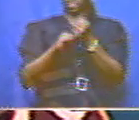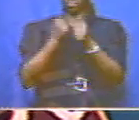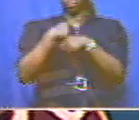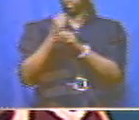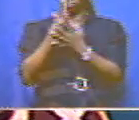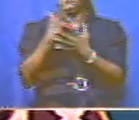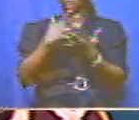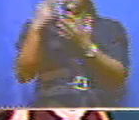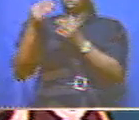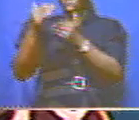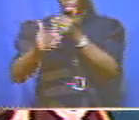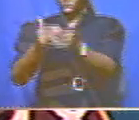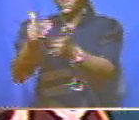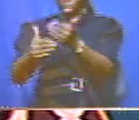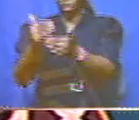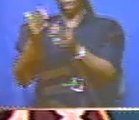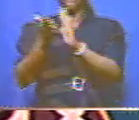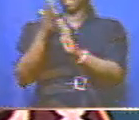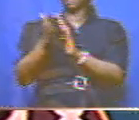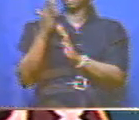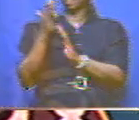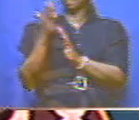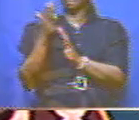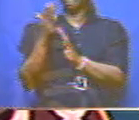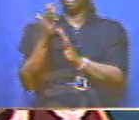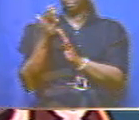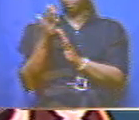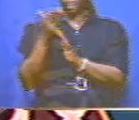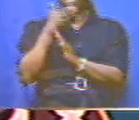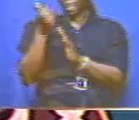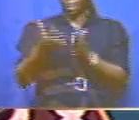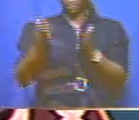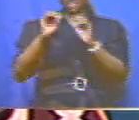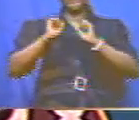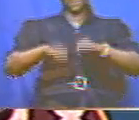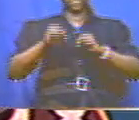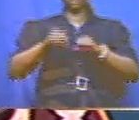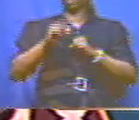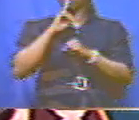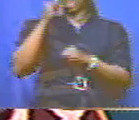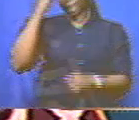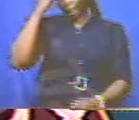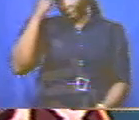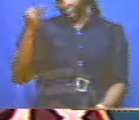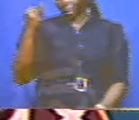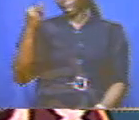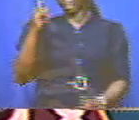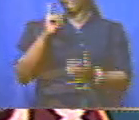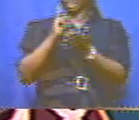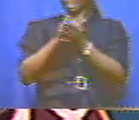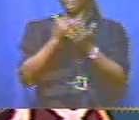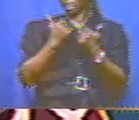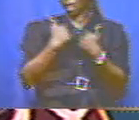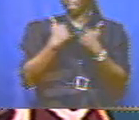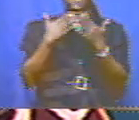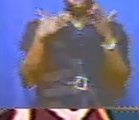this process quickly and in the best way possible. Okay. So the idea that there was